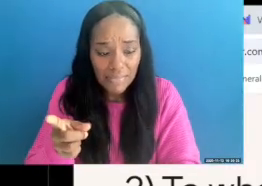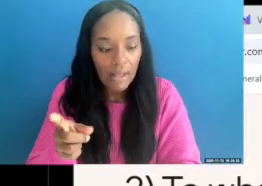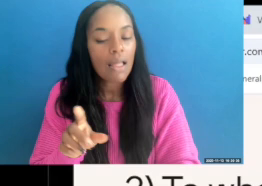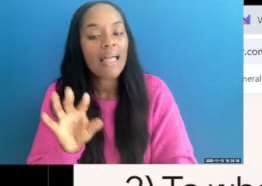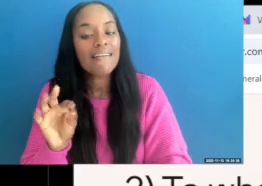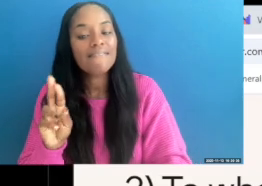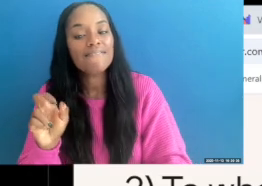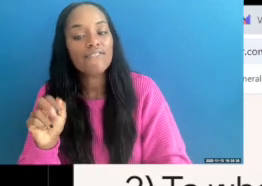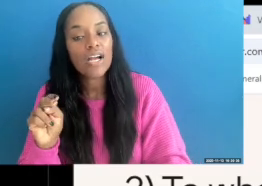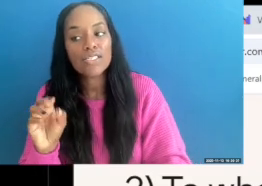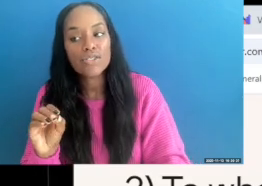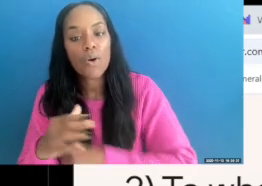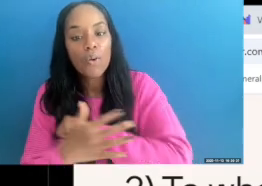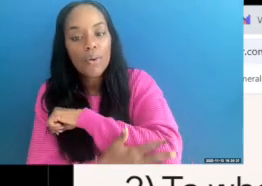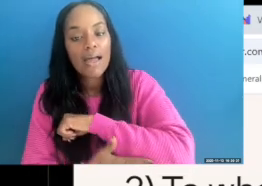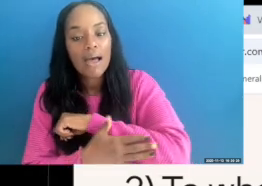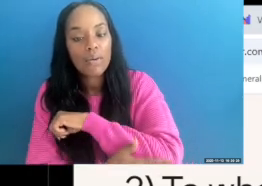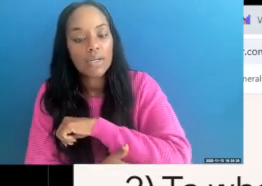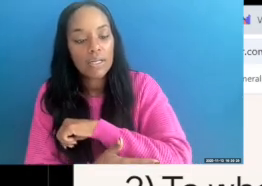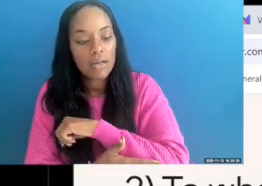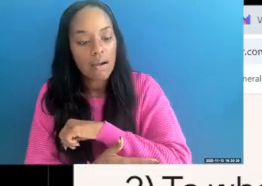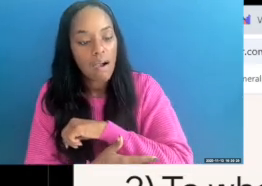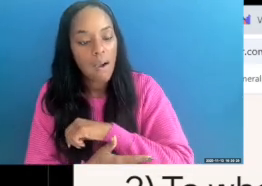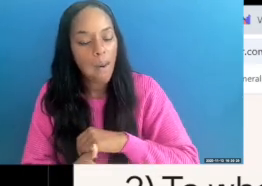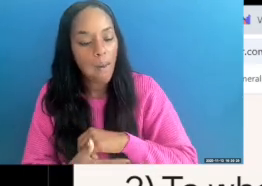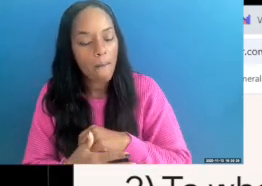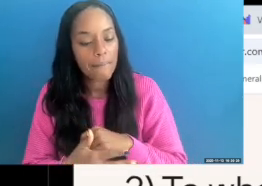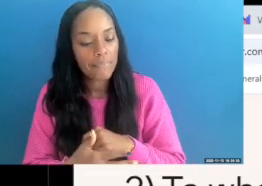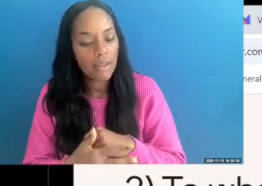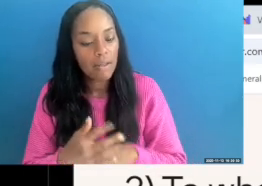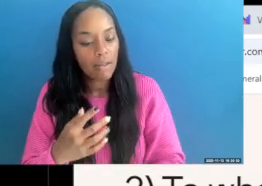Ray, you're in the breaking up. city in Fresno County, west of